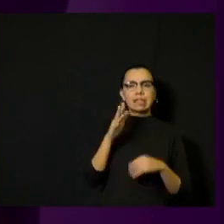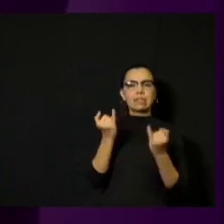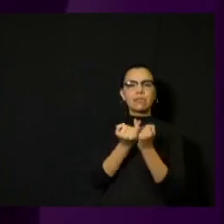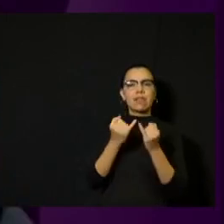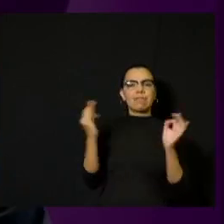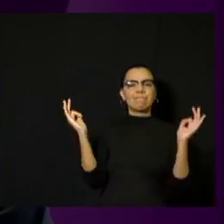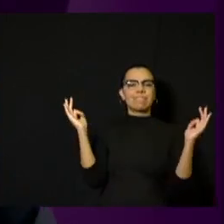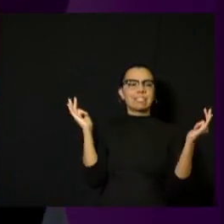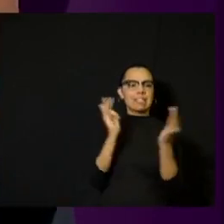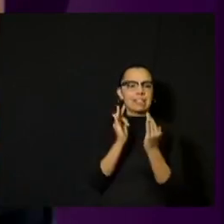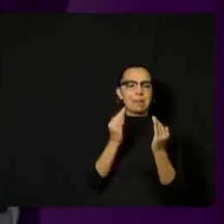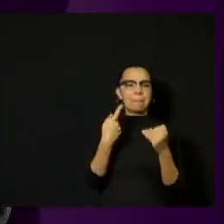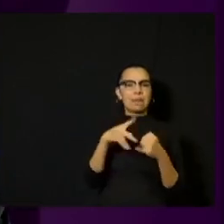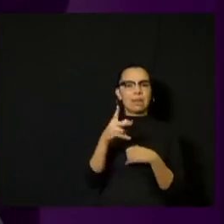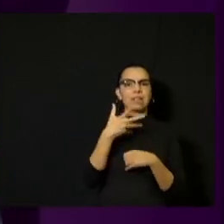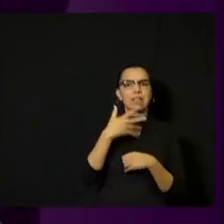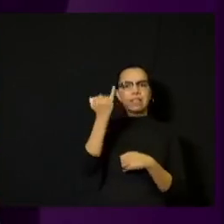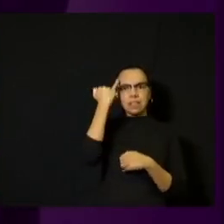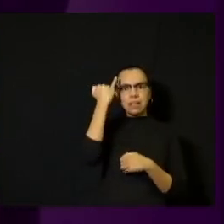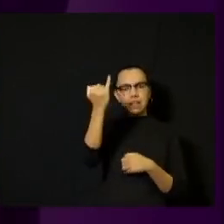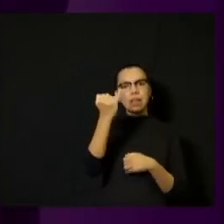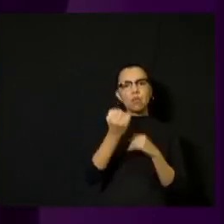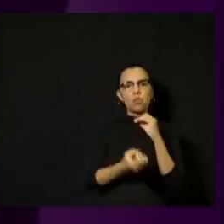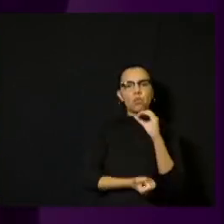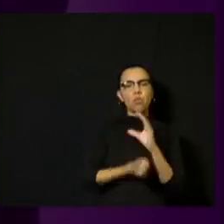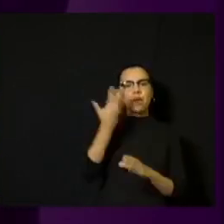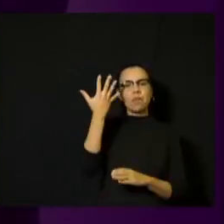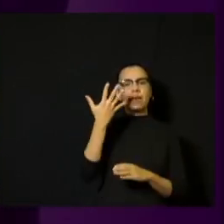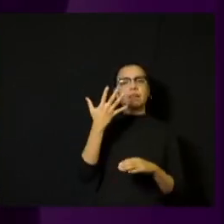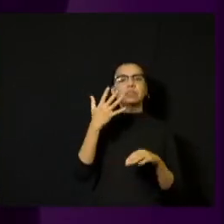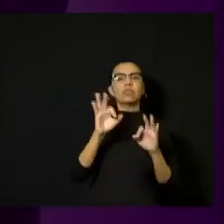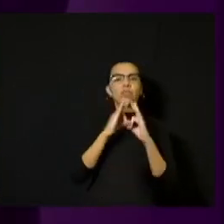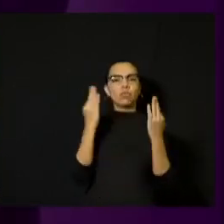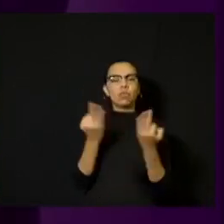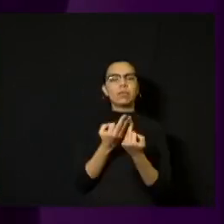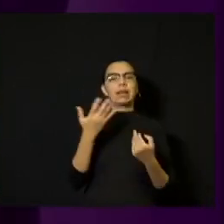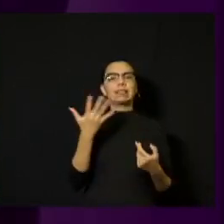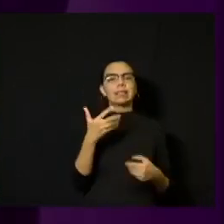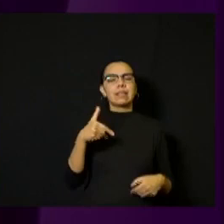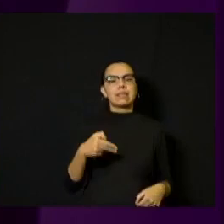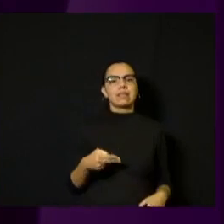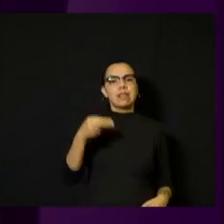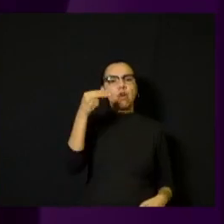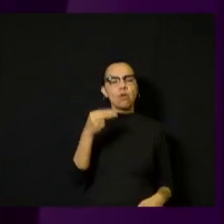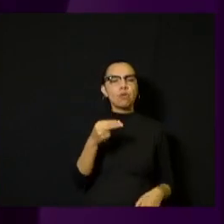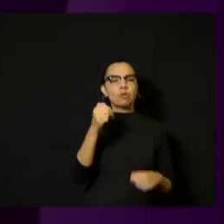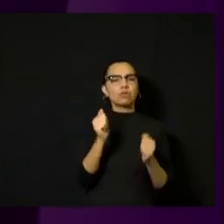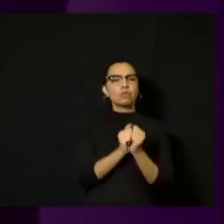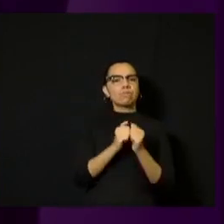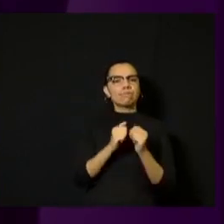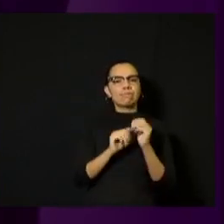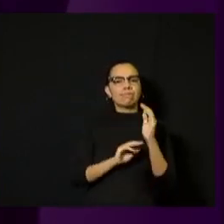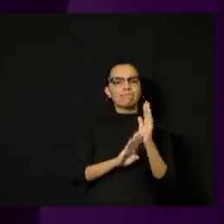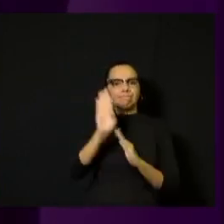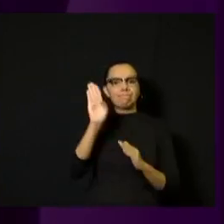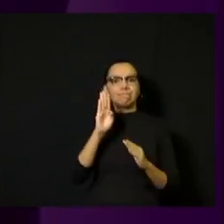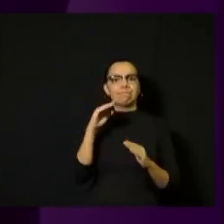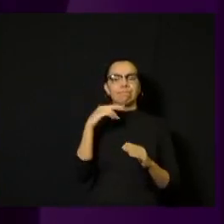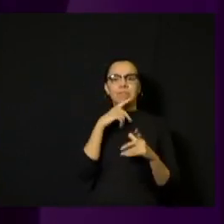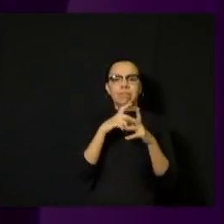Guys, we saw yesterday they're very close to them, but they have innovative ideas, new ways of doing the business with explosive